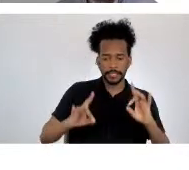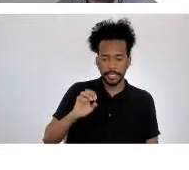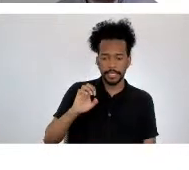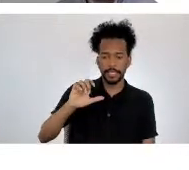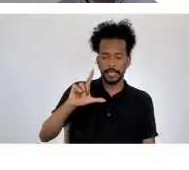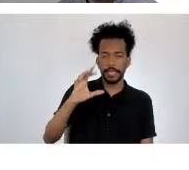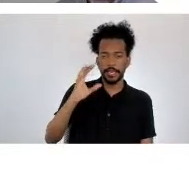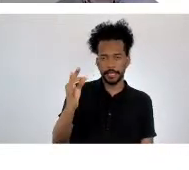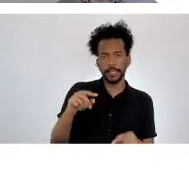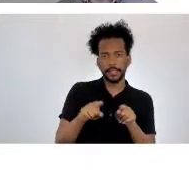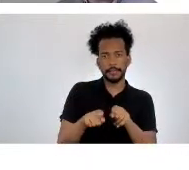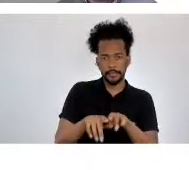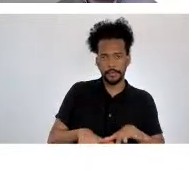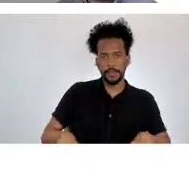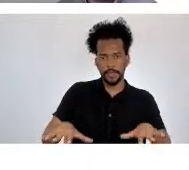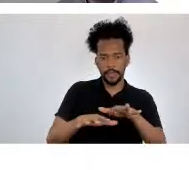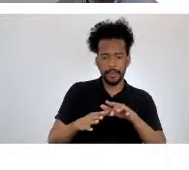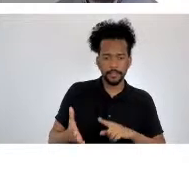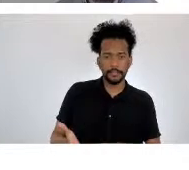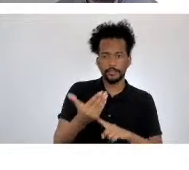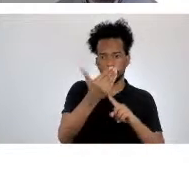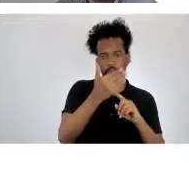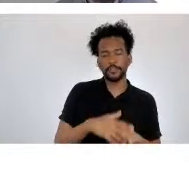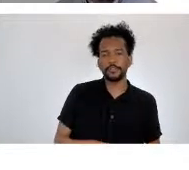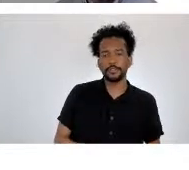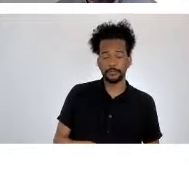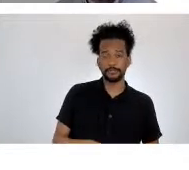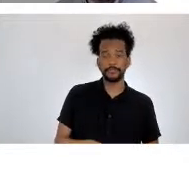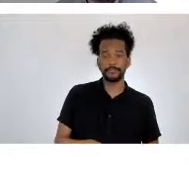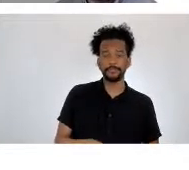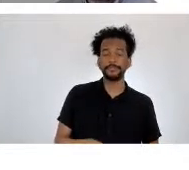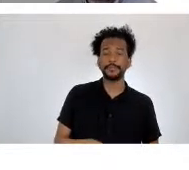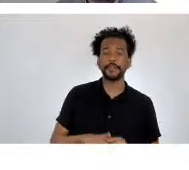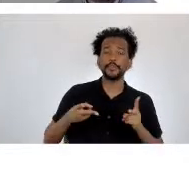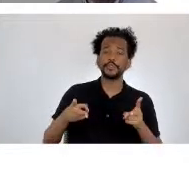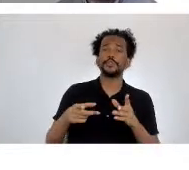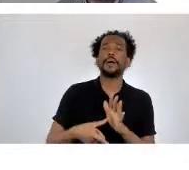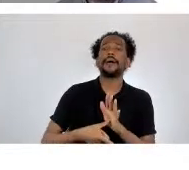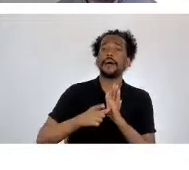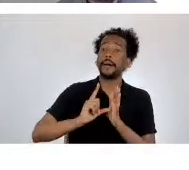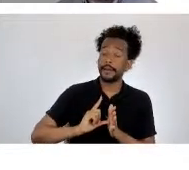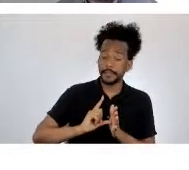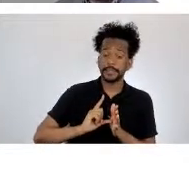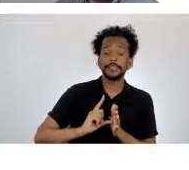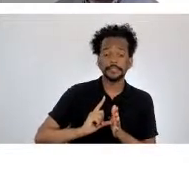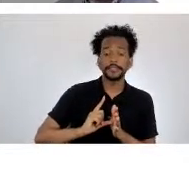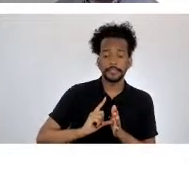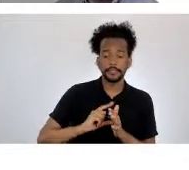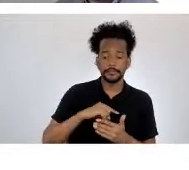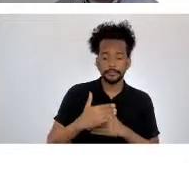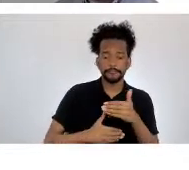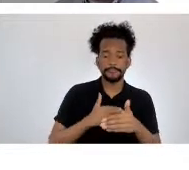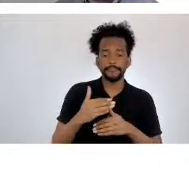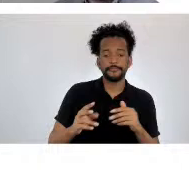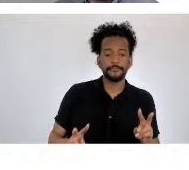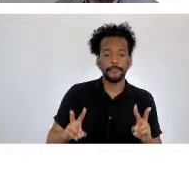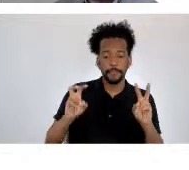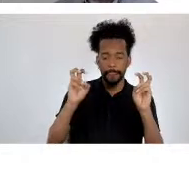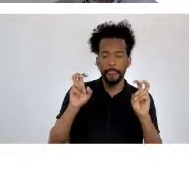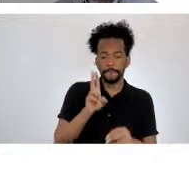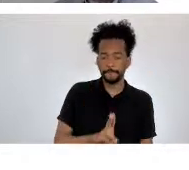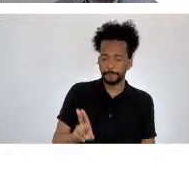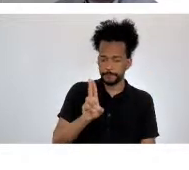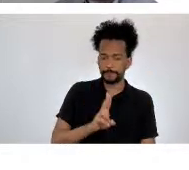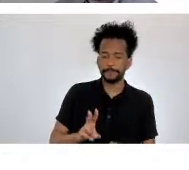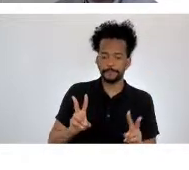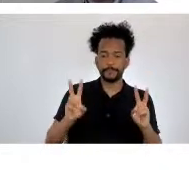Before we continue, I want to note that the use of the term AI in our report and how it's used. AI